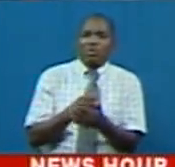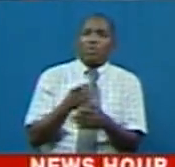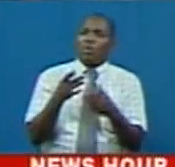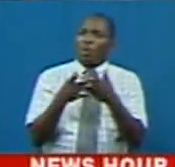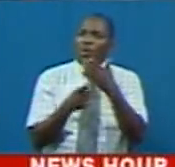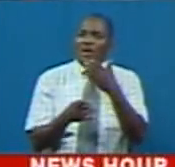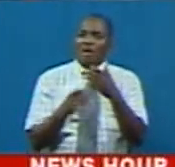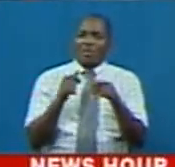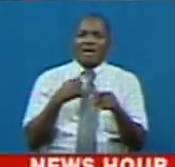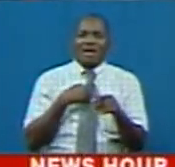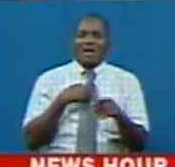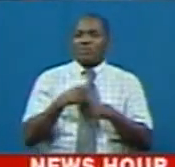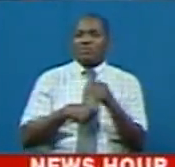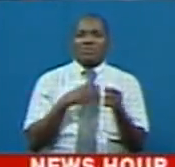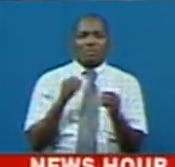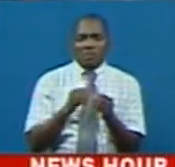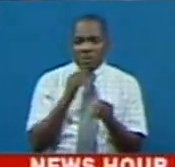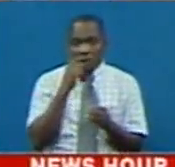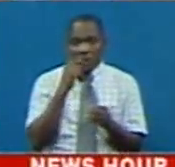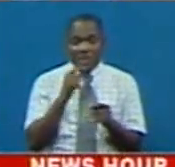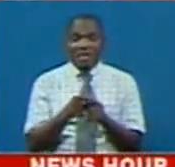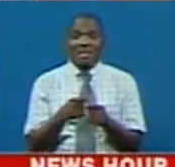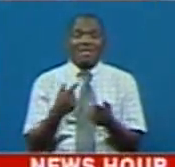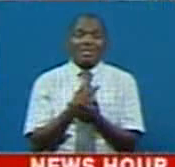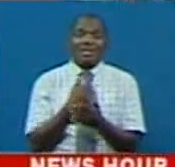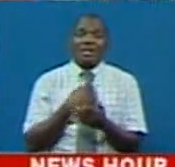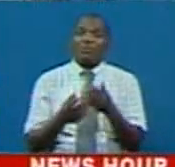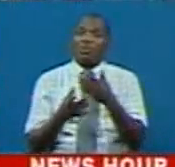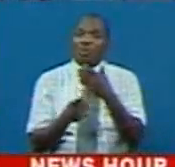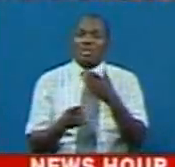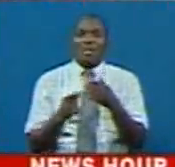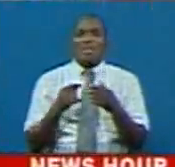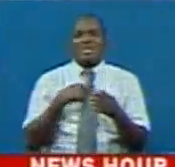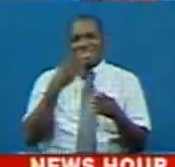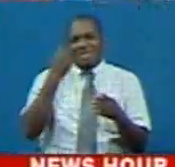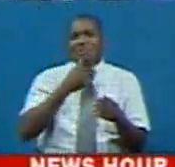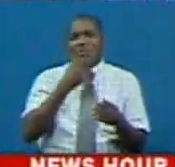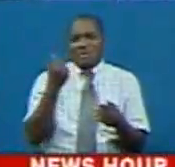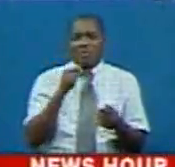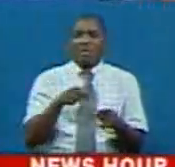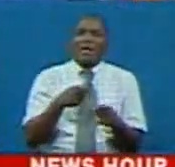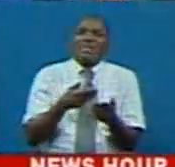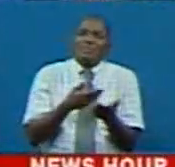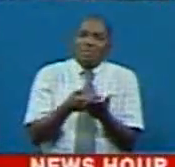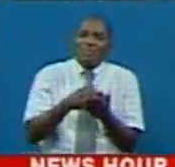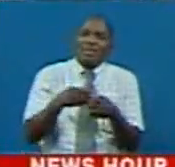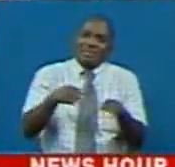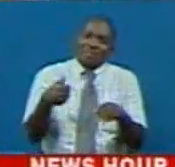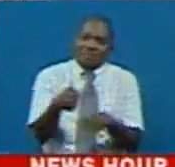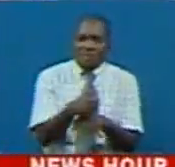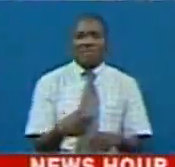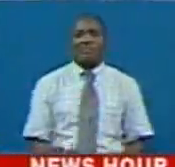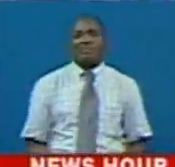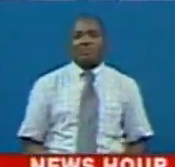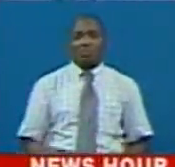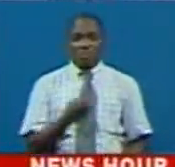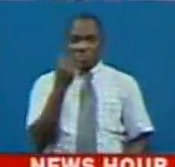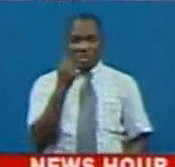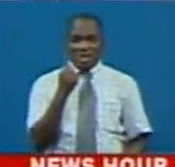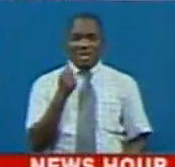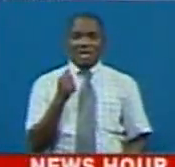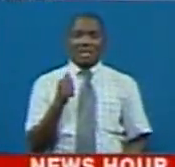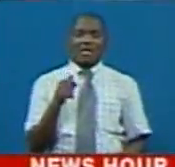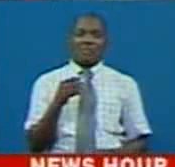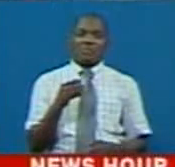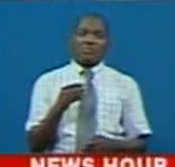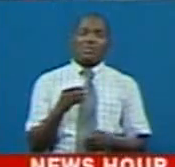of situation. Once we have the crude oil, we should at least buy and sell our own crude oil. Why should we mine